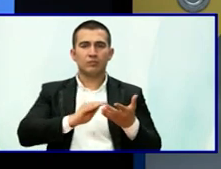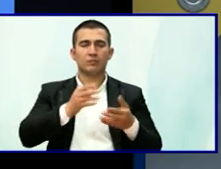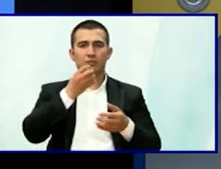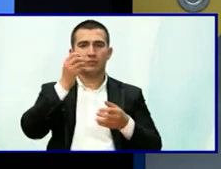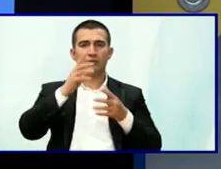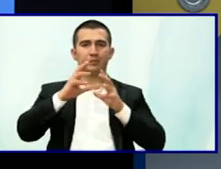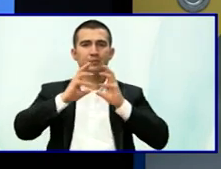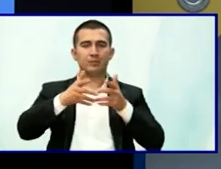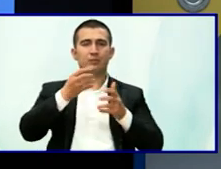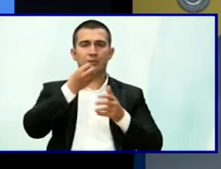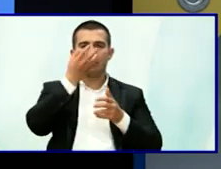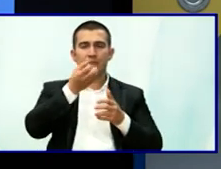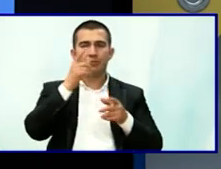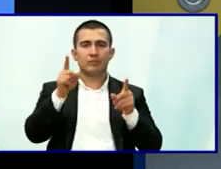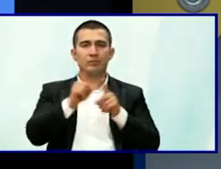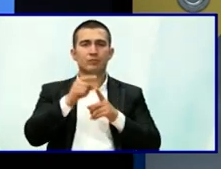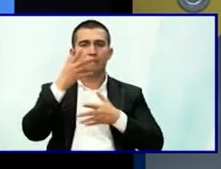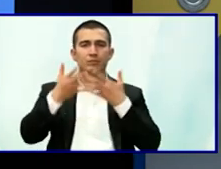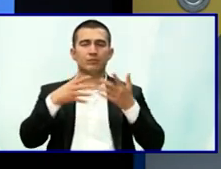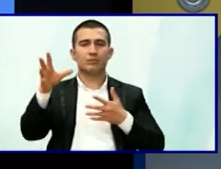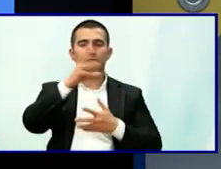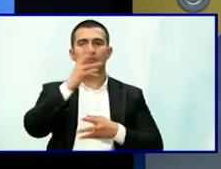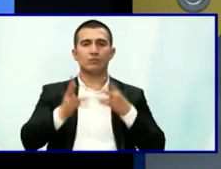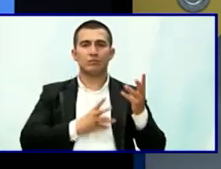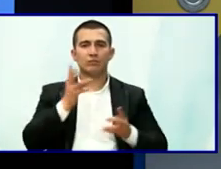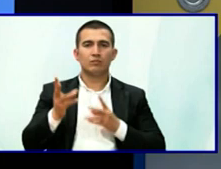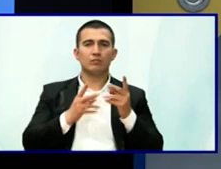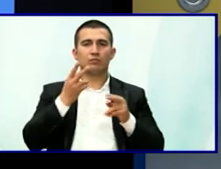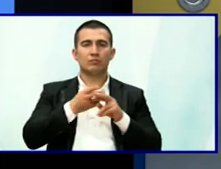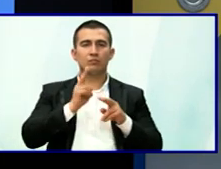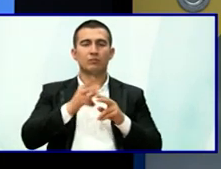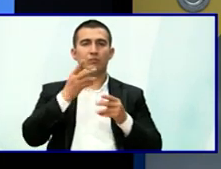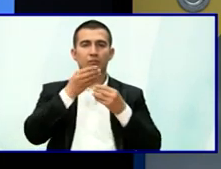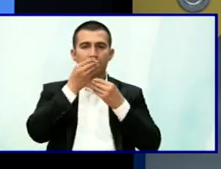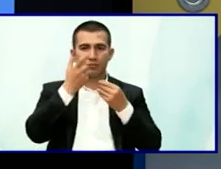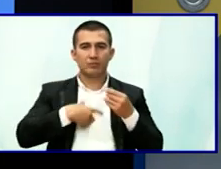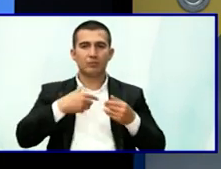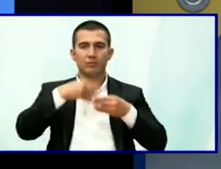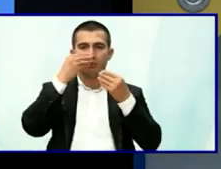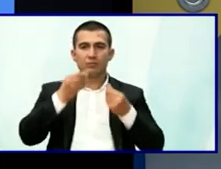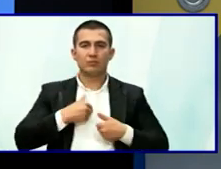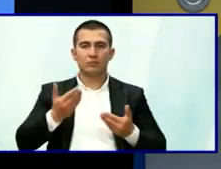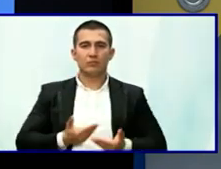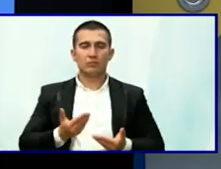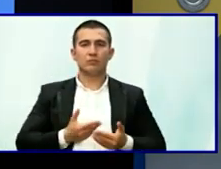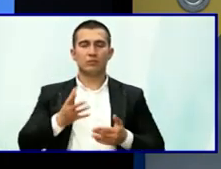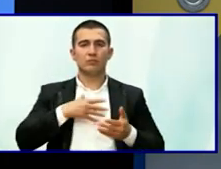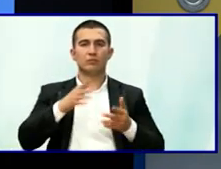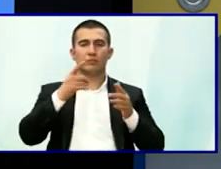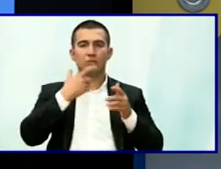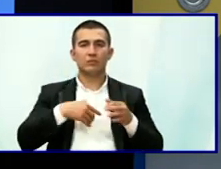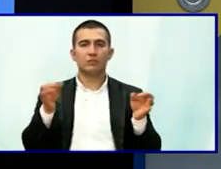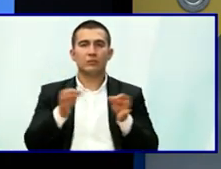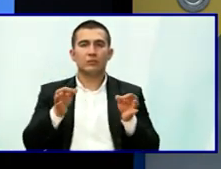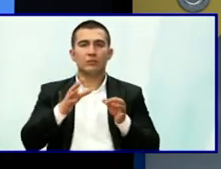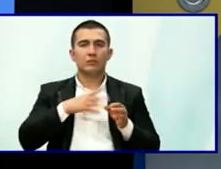gullarga burkagan inson. Besh asr kim Nazmiy saroyini titratadi zanjirband bir